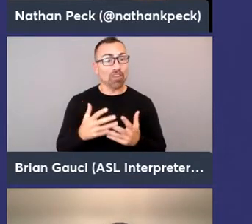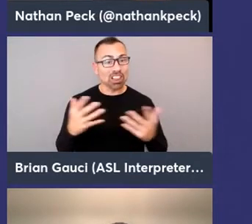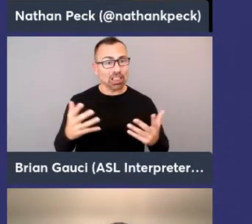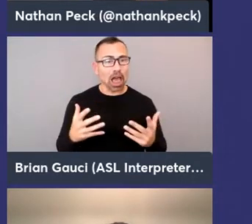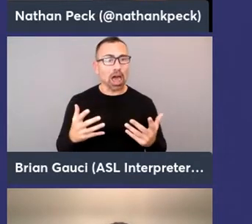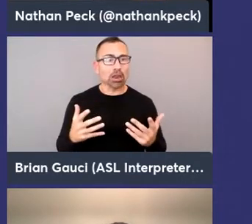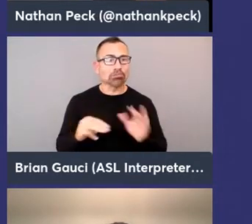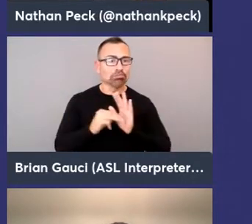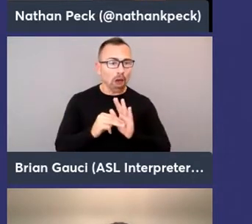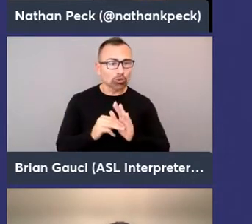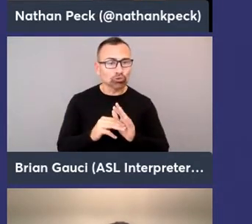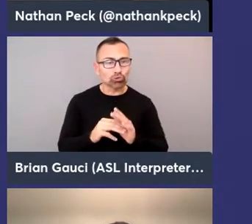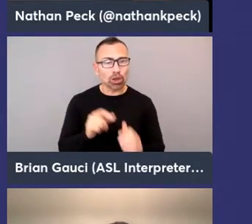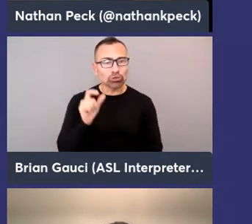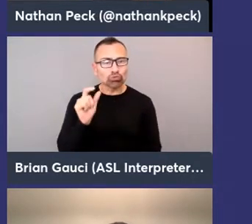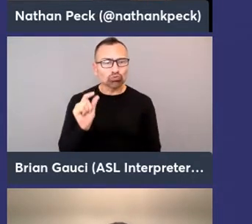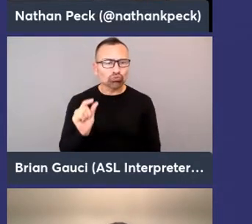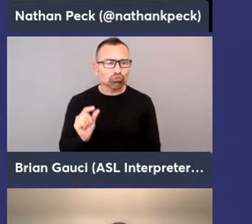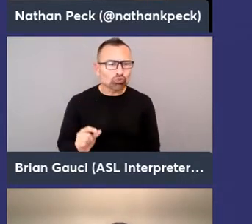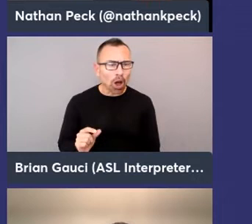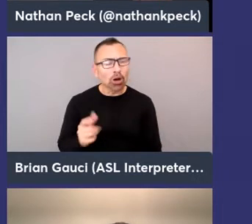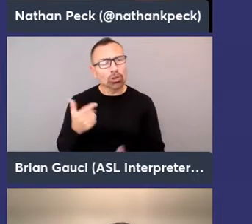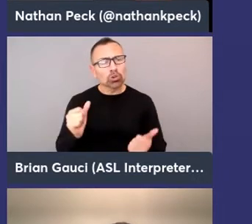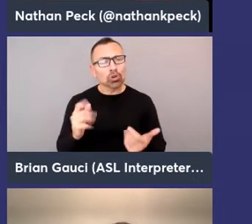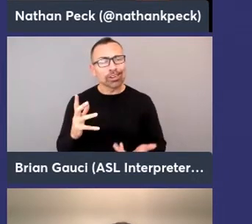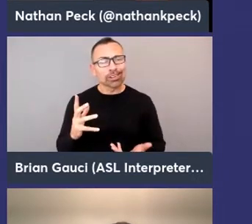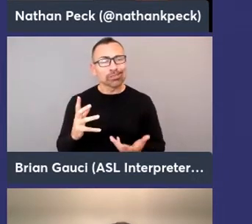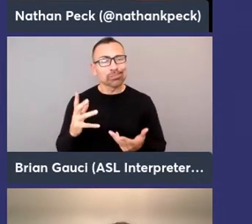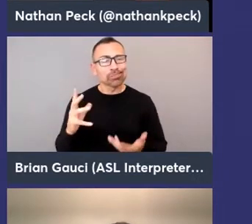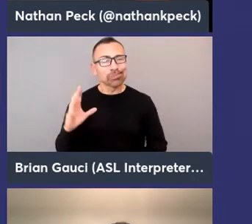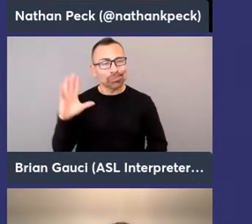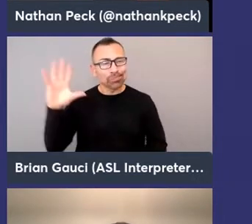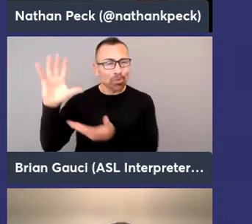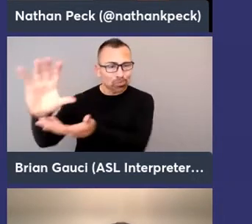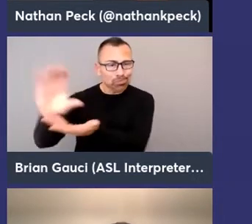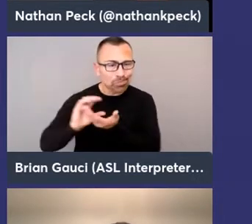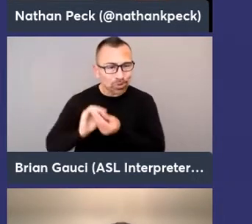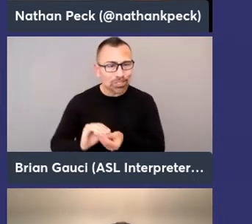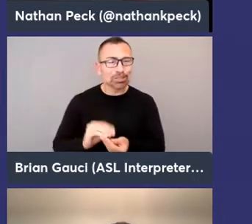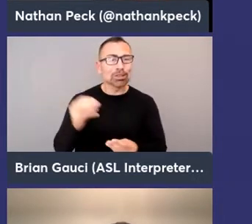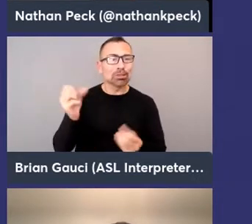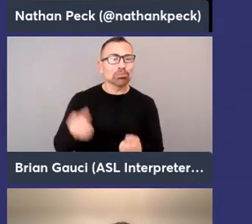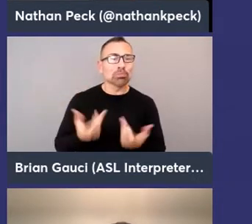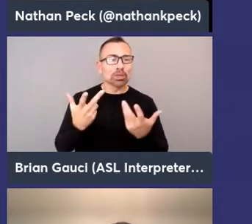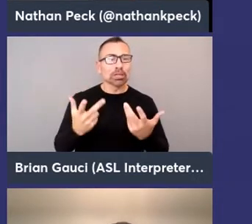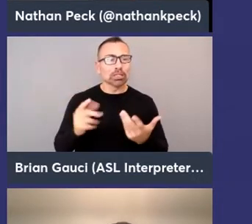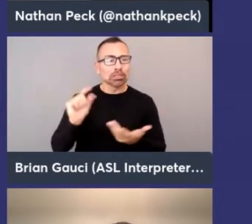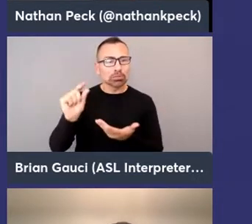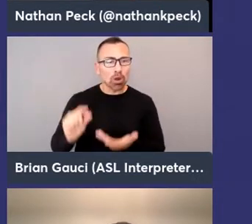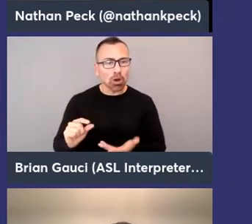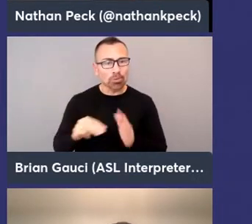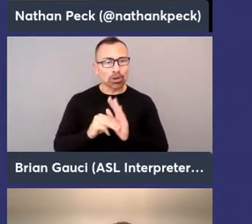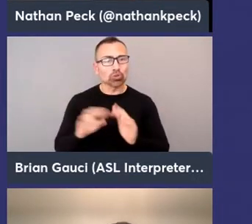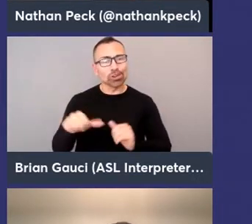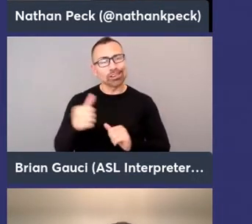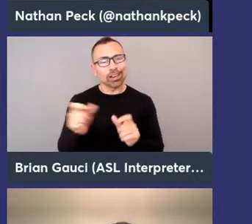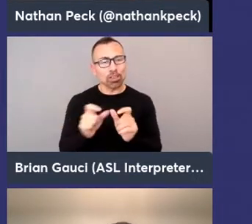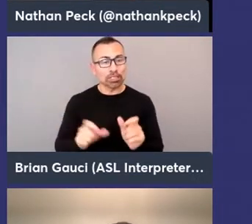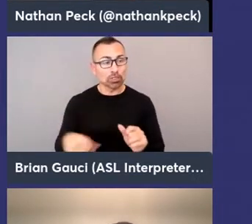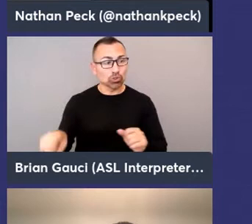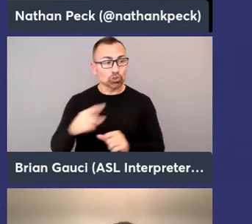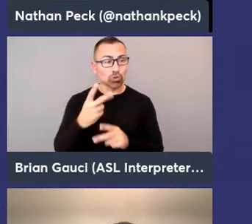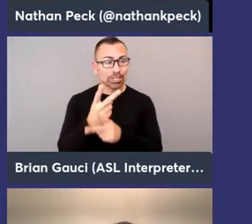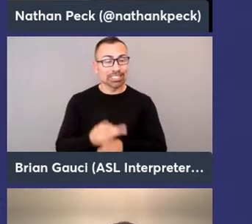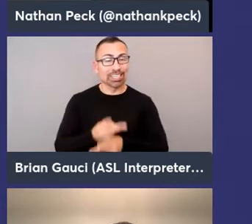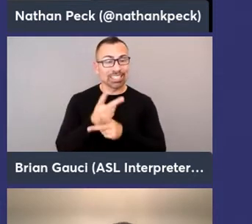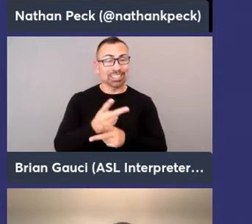we'll try to bin pack as many small models as possible on some other instance, right? So we'll take care of that smart model